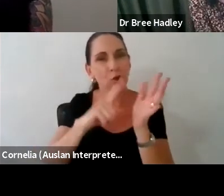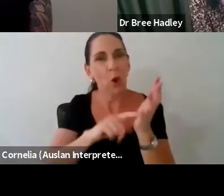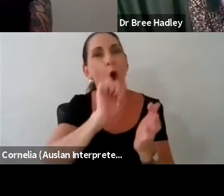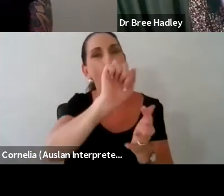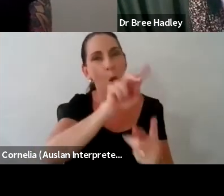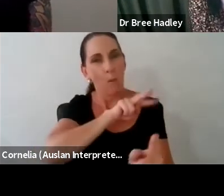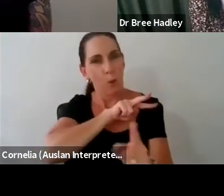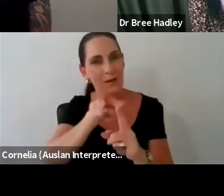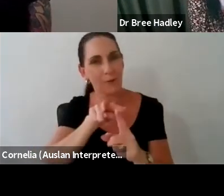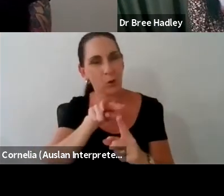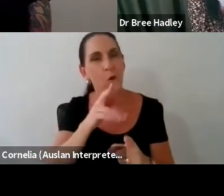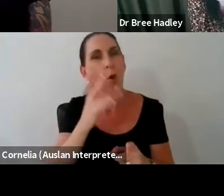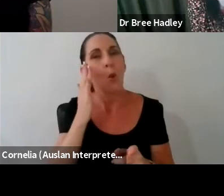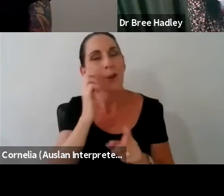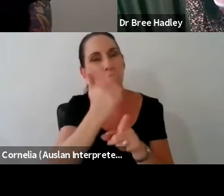about